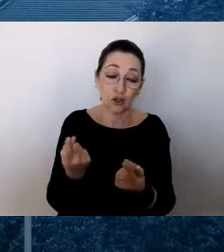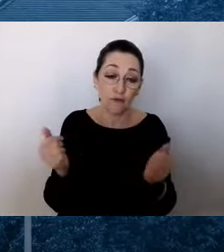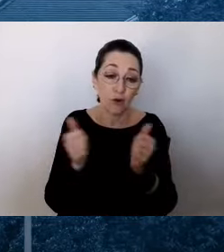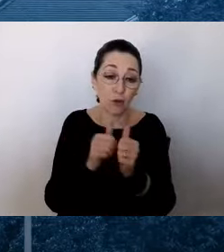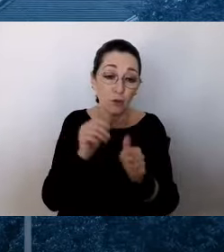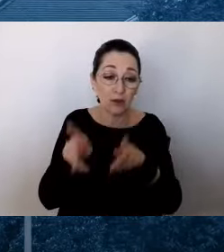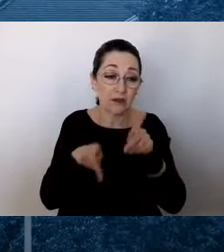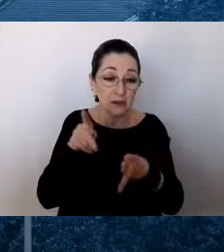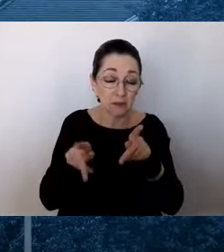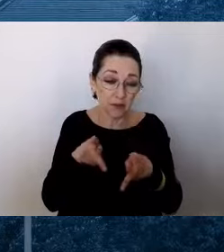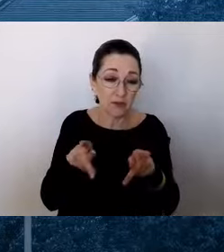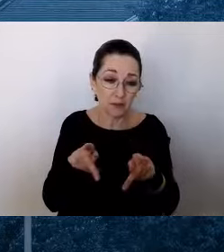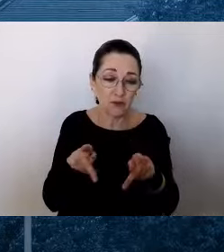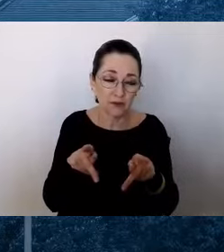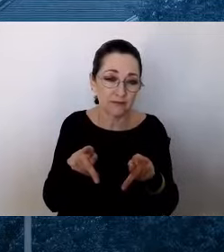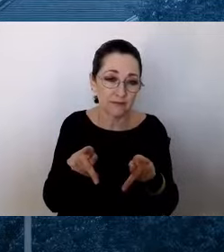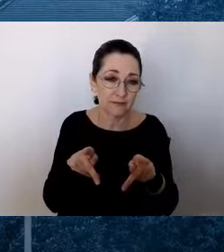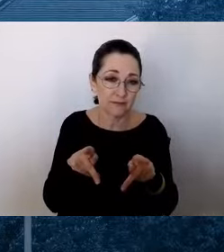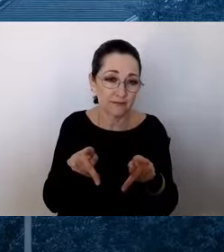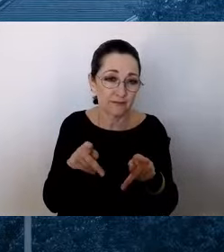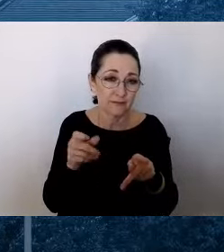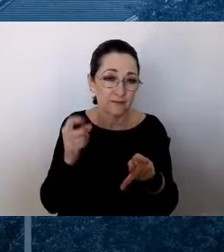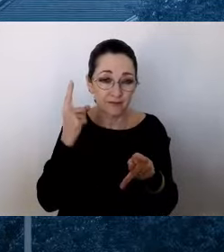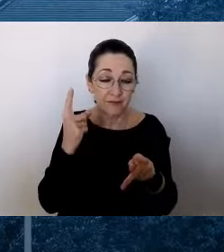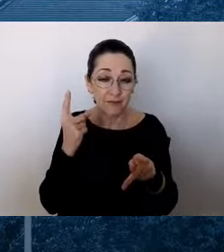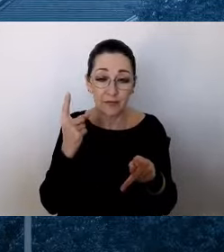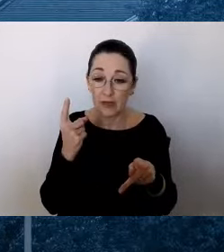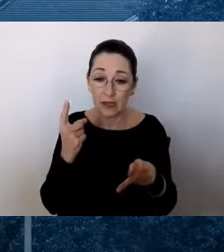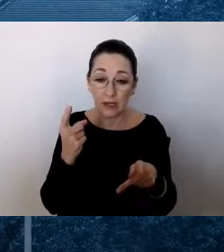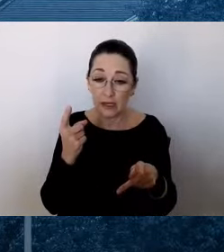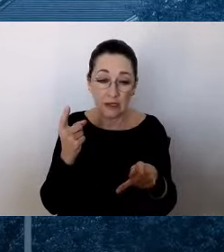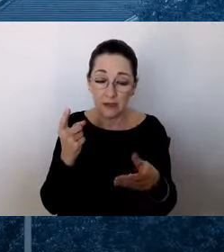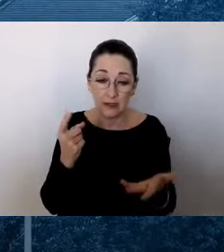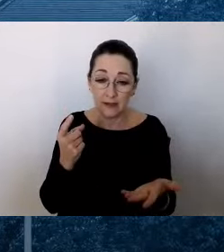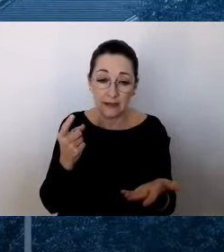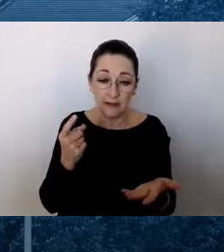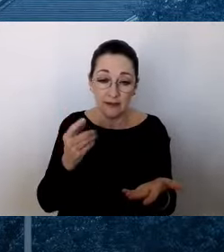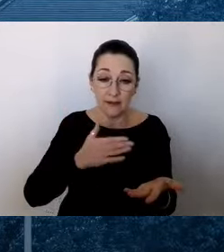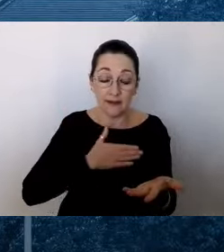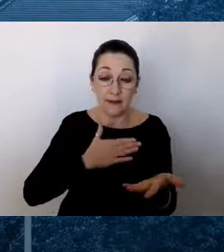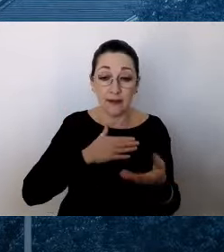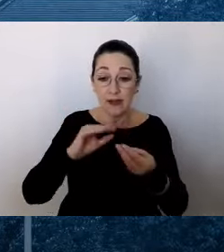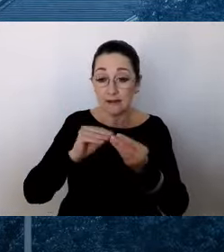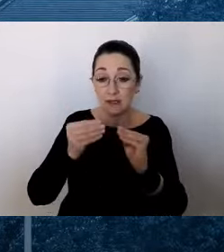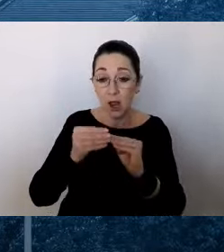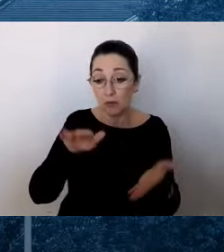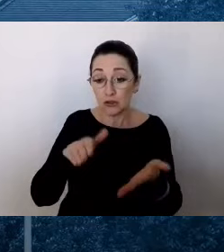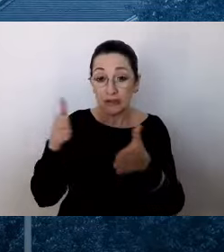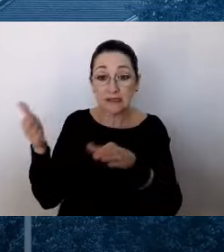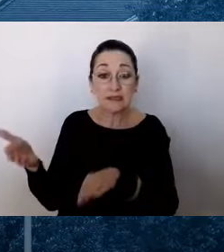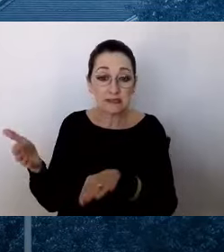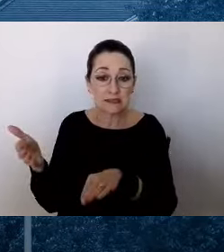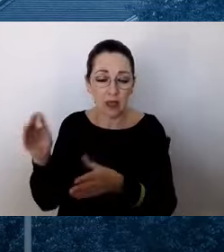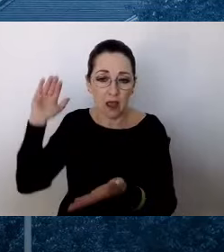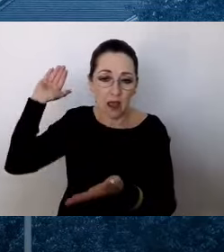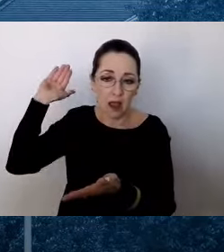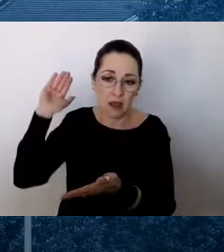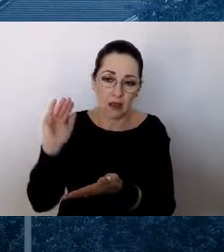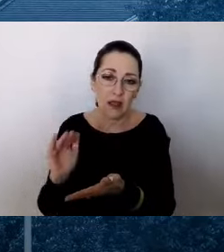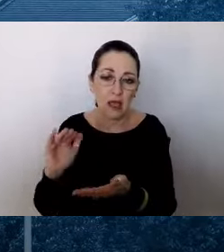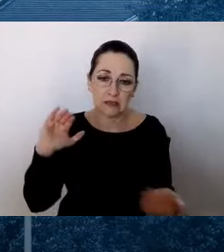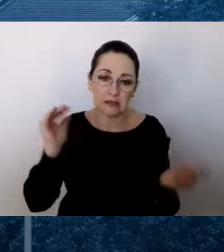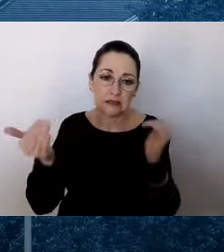it's worth celebrating the fact that our death rate has slowed so significantly compared to last